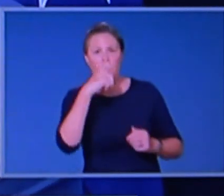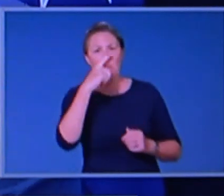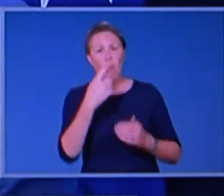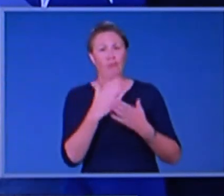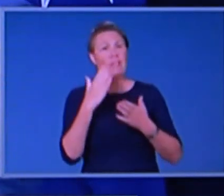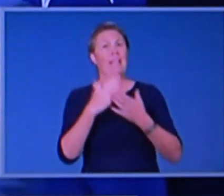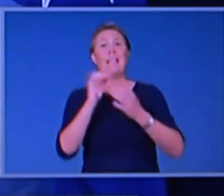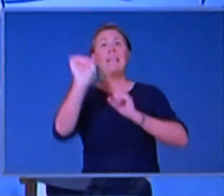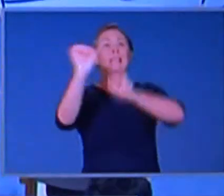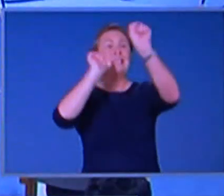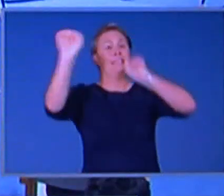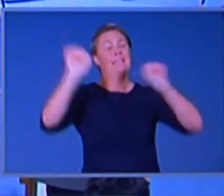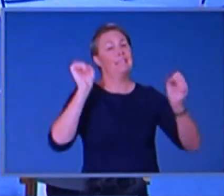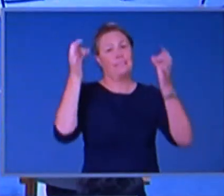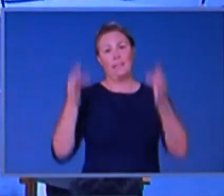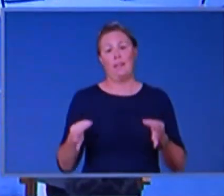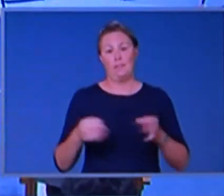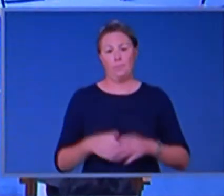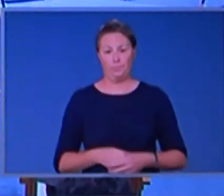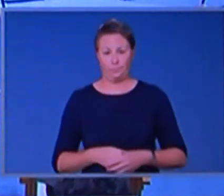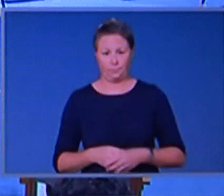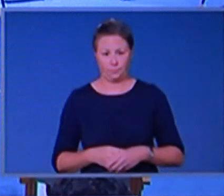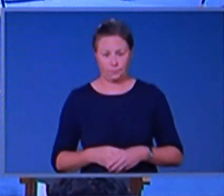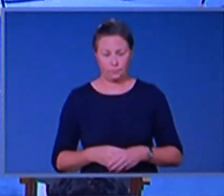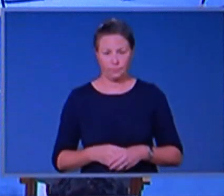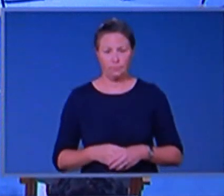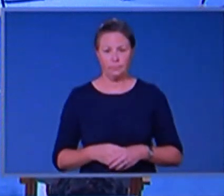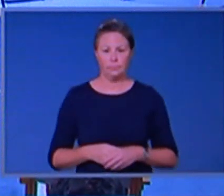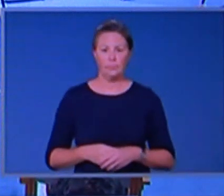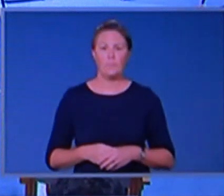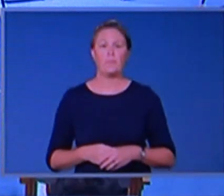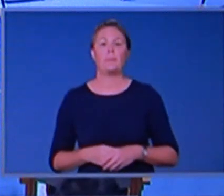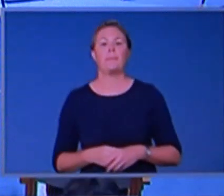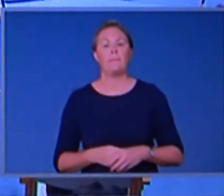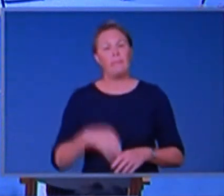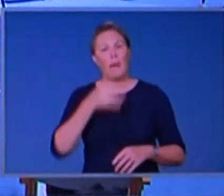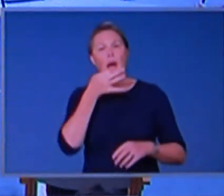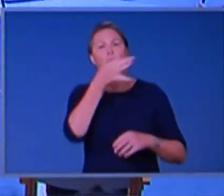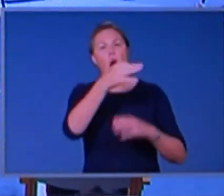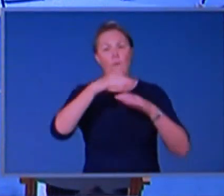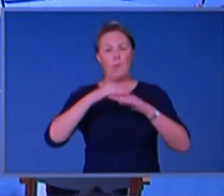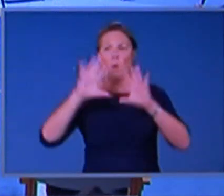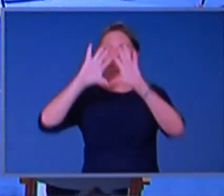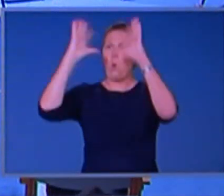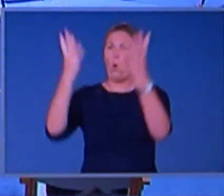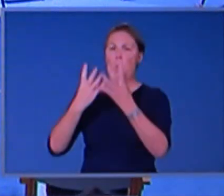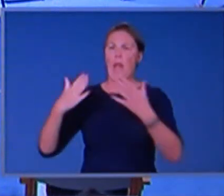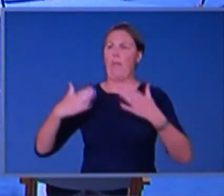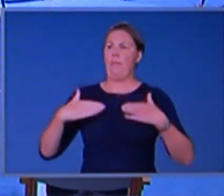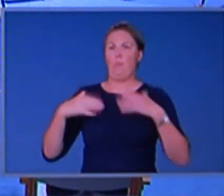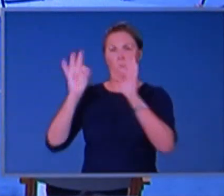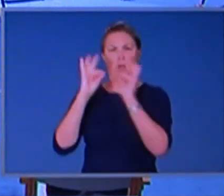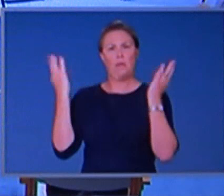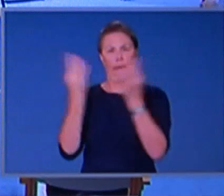over the next few weeks. Prime Minister, on the review into the role of the World Health Organisation in the pandemic, how do you ultimately see that